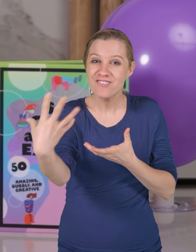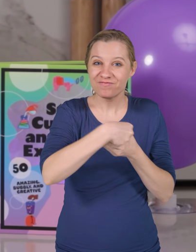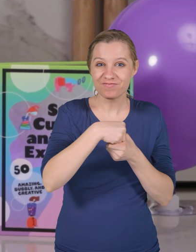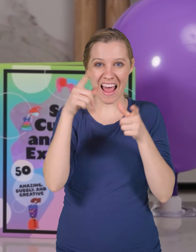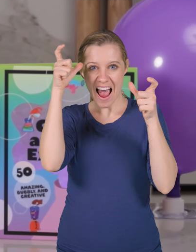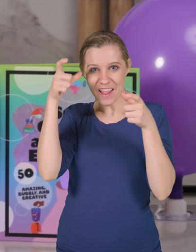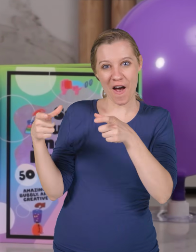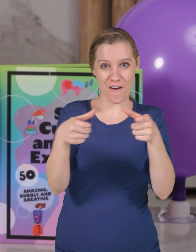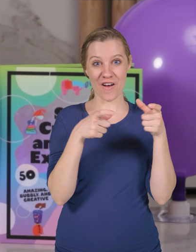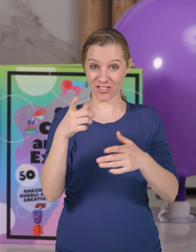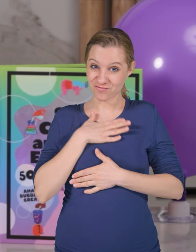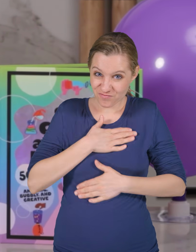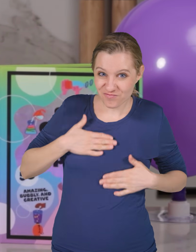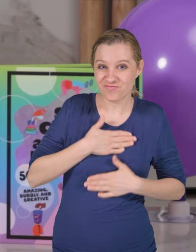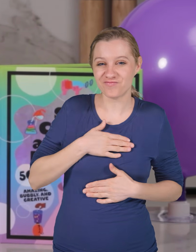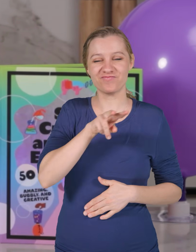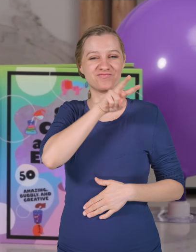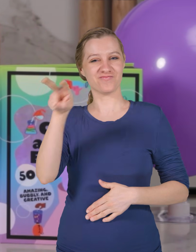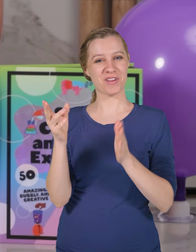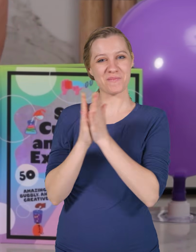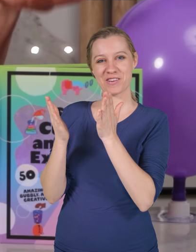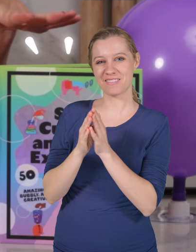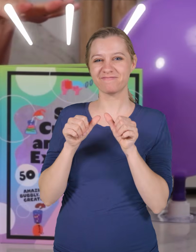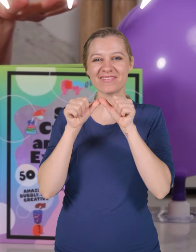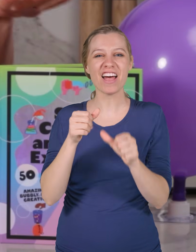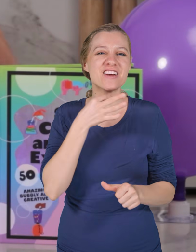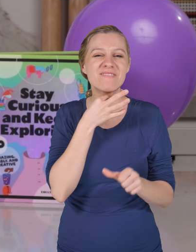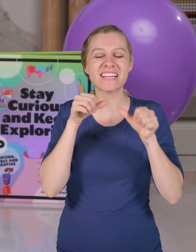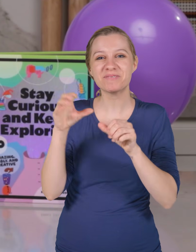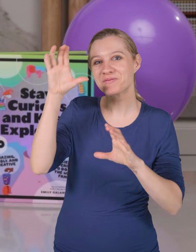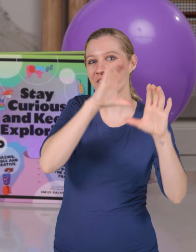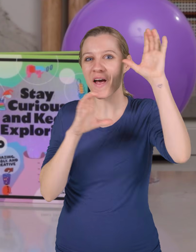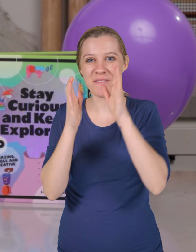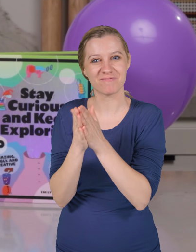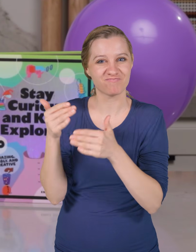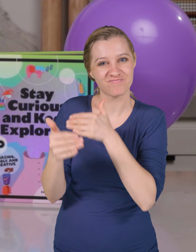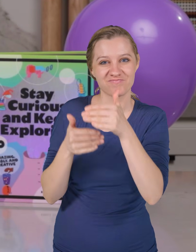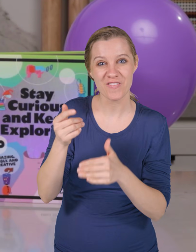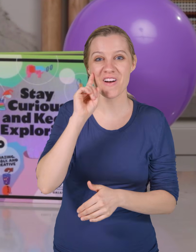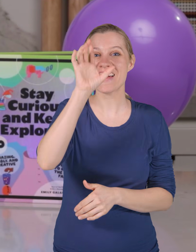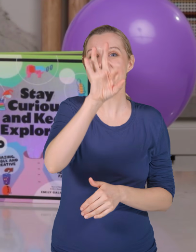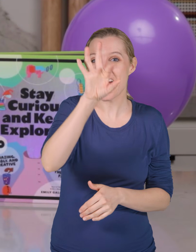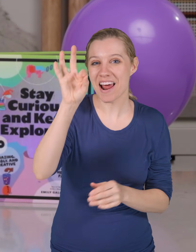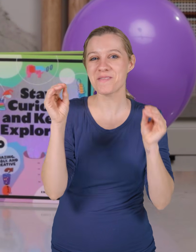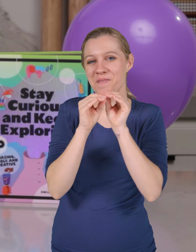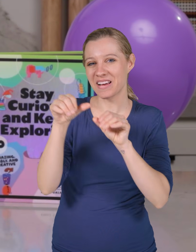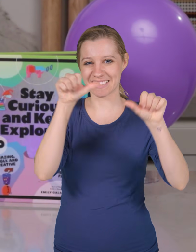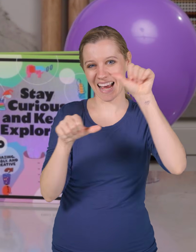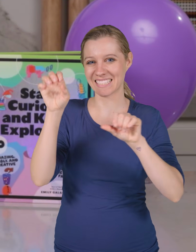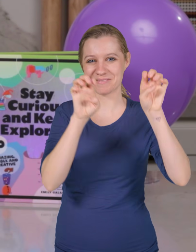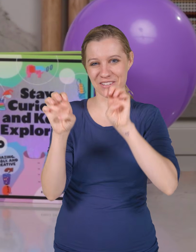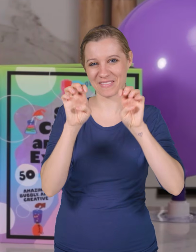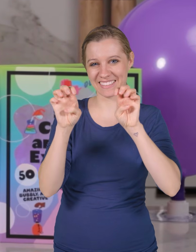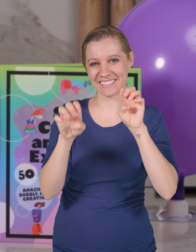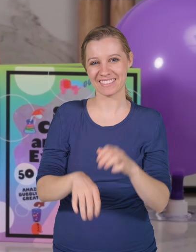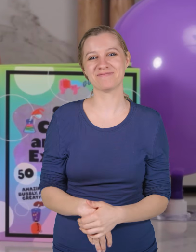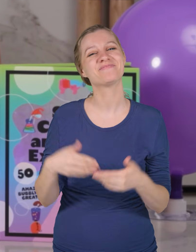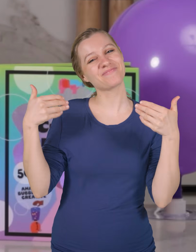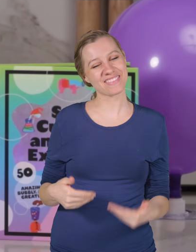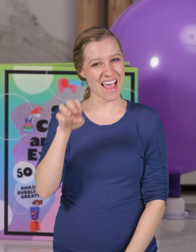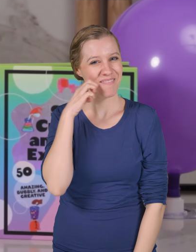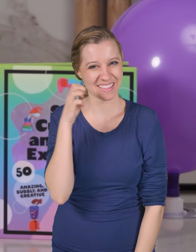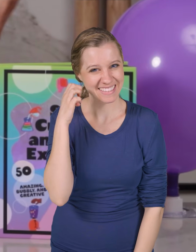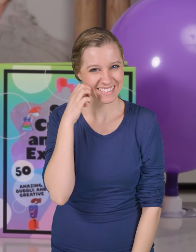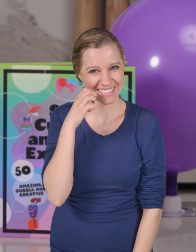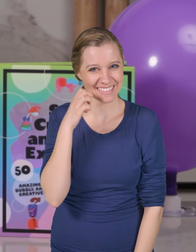with me. If you like this one, check out my best-selling Stay Curious and Keep Exploring series for 99 more science experiments. I'm Emily